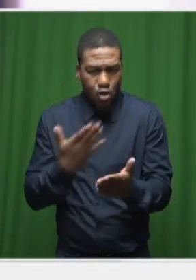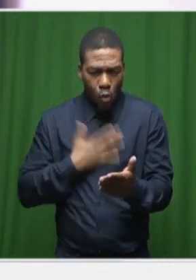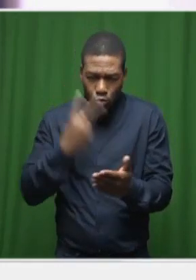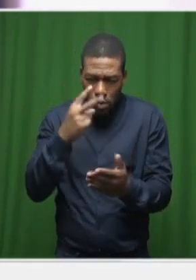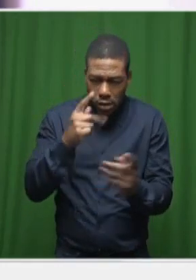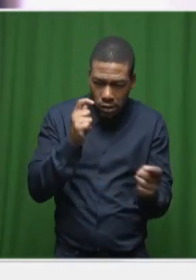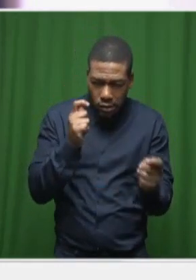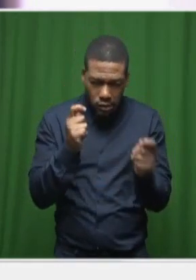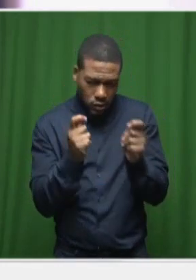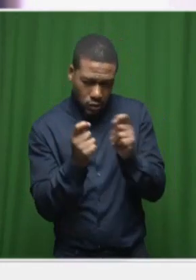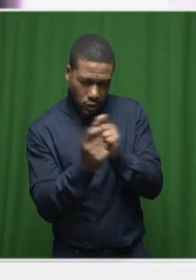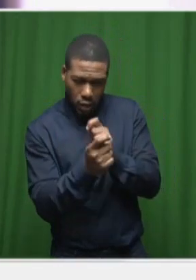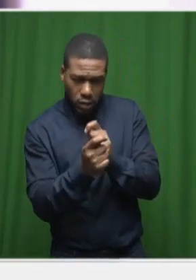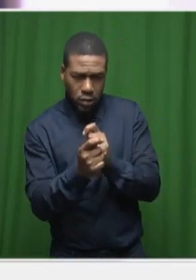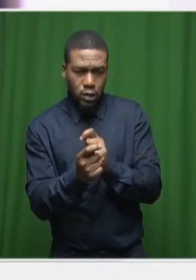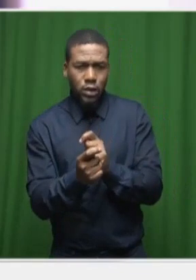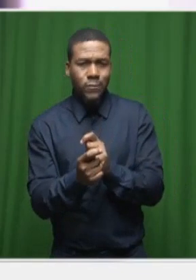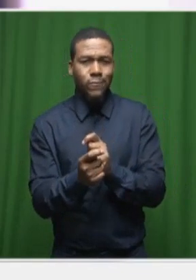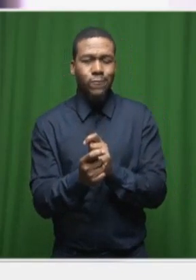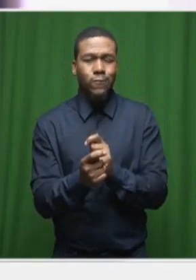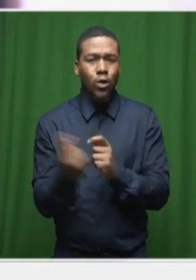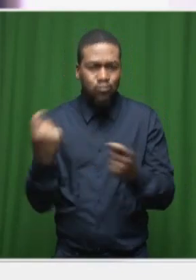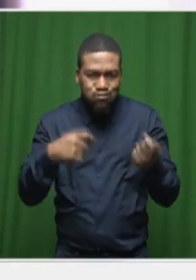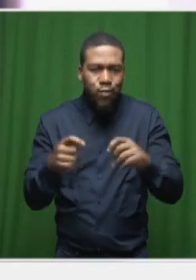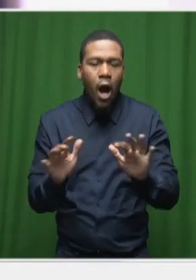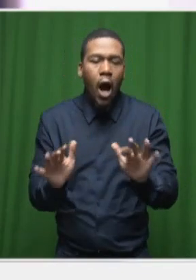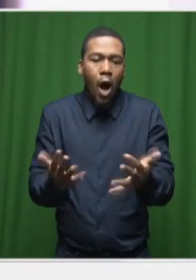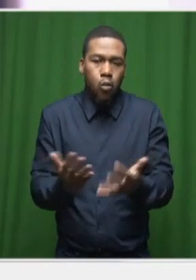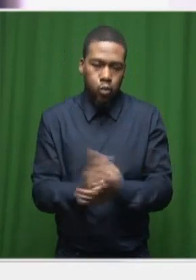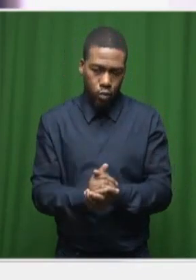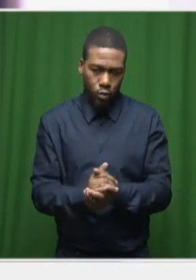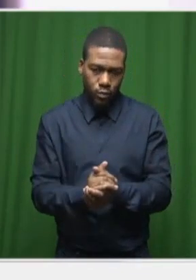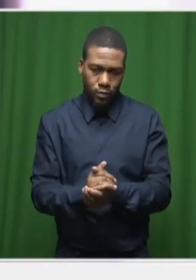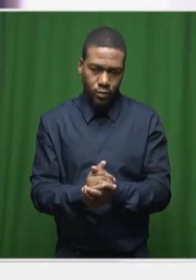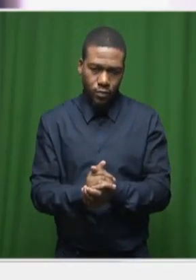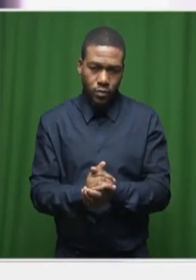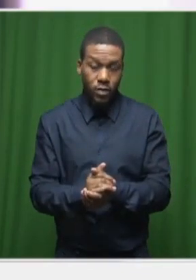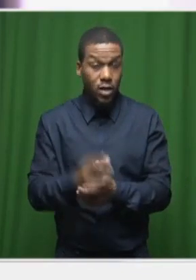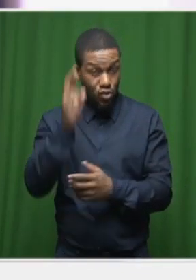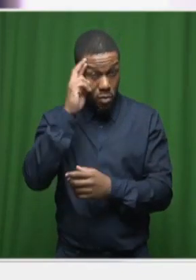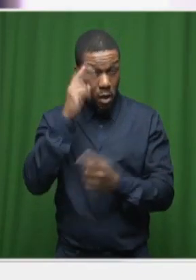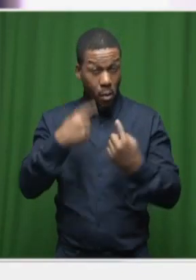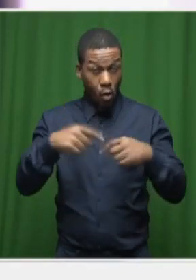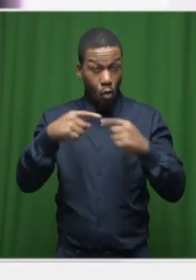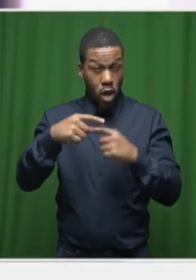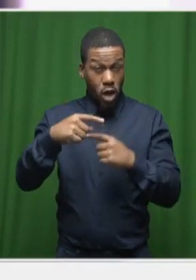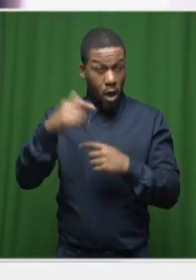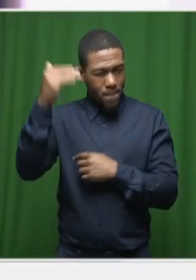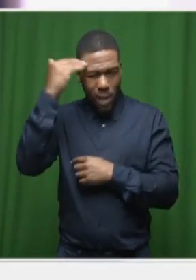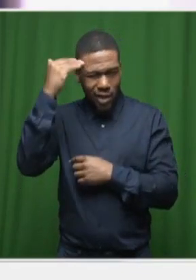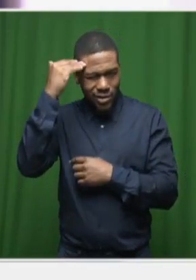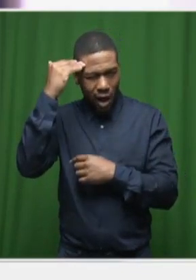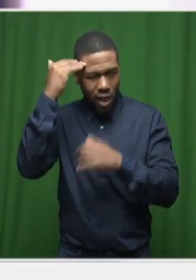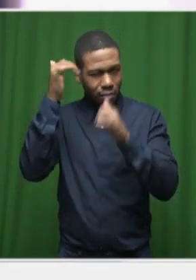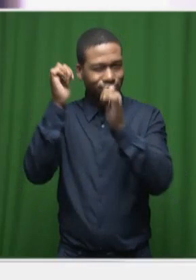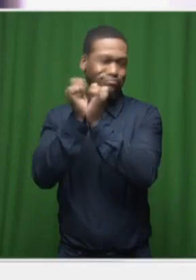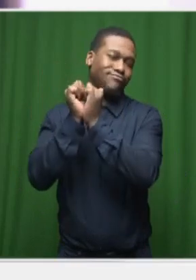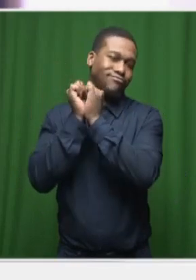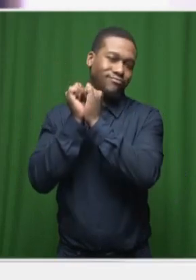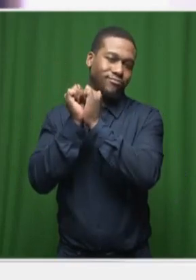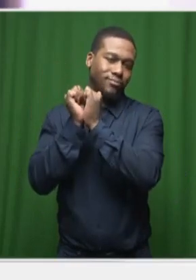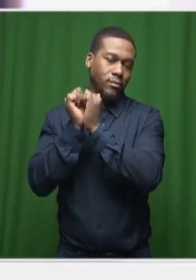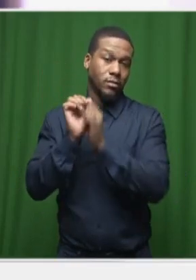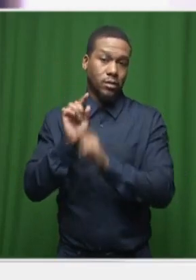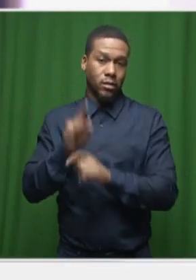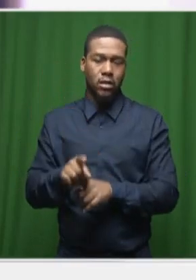enforced, you know, because remember that we are mentally enslaved, you know, where we are unable to talk